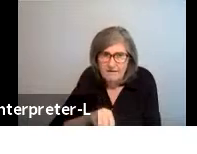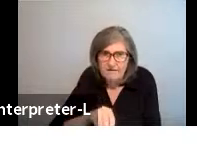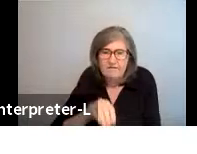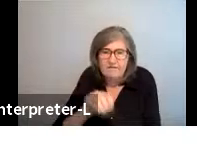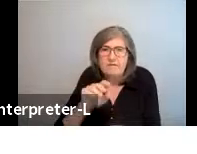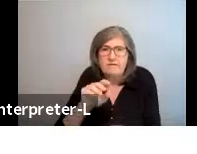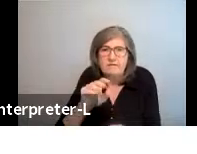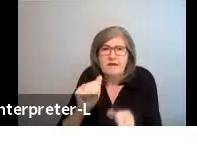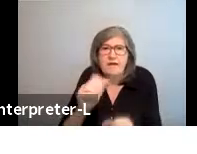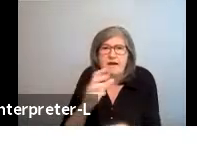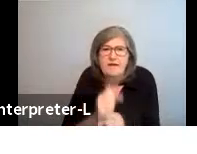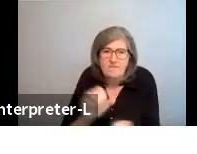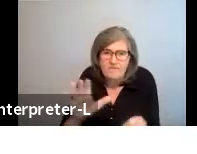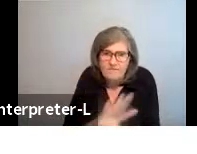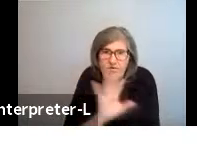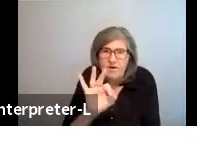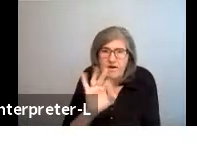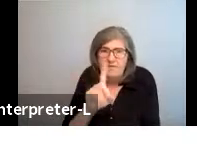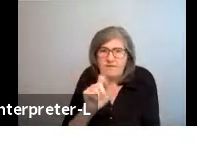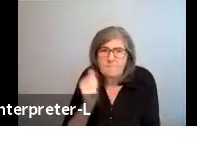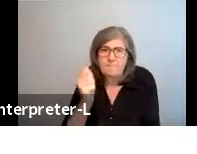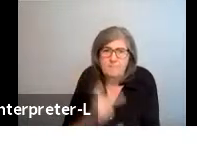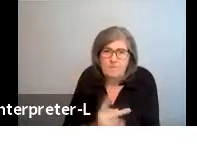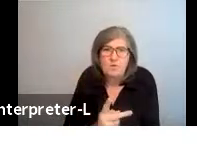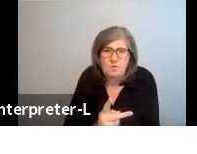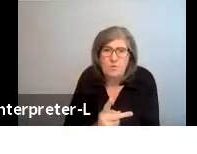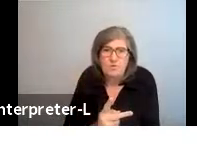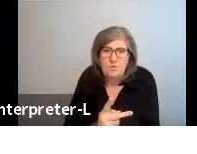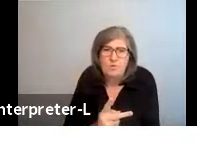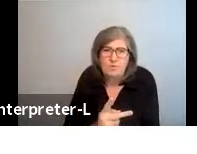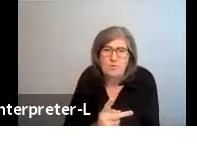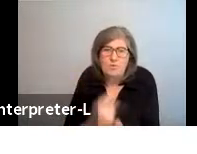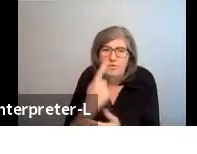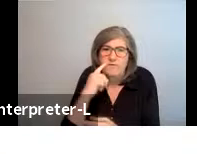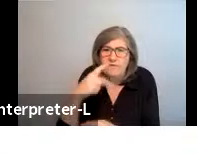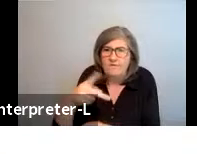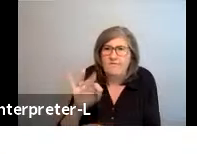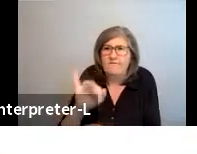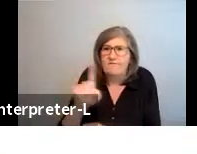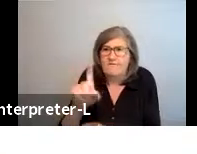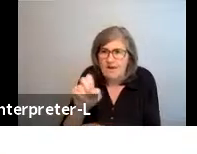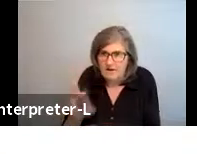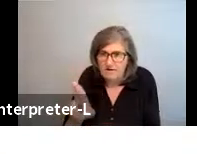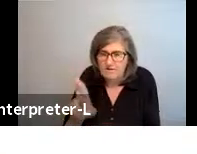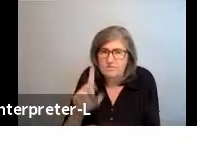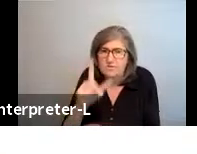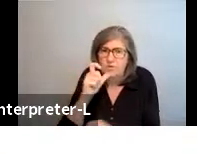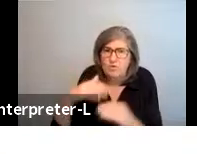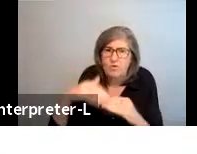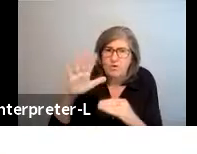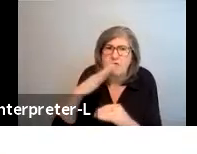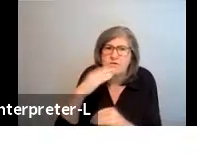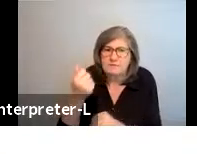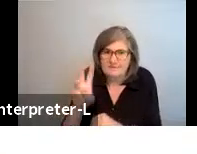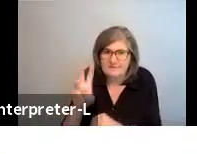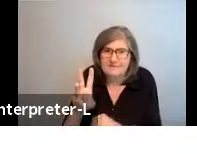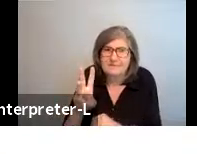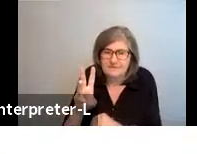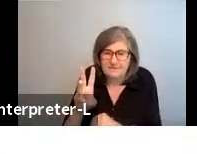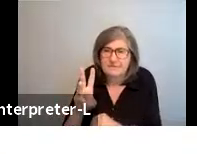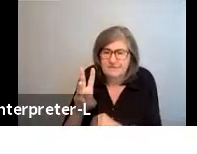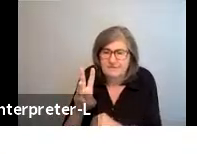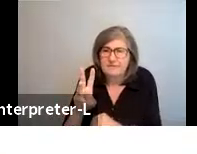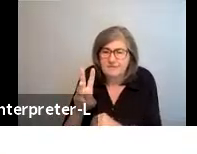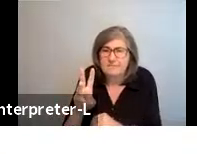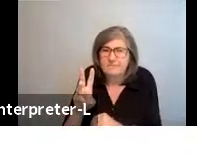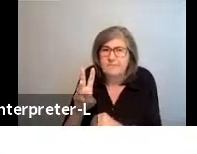so that we could get full FDA approval for the Pfizer for those 16 years of age and older. And